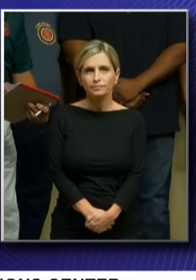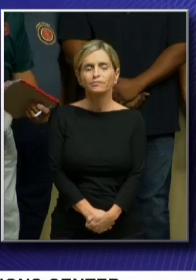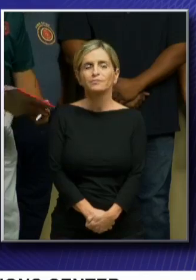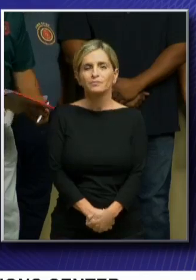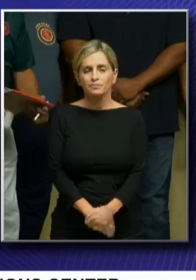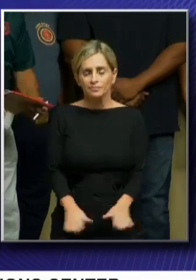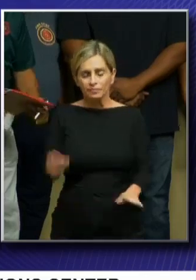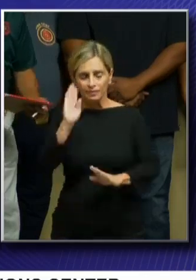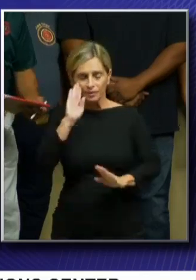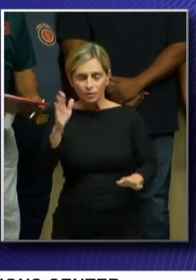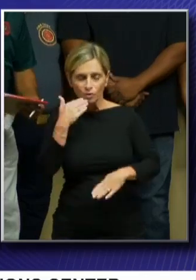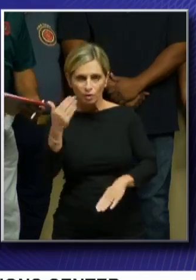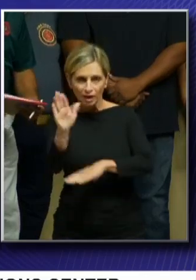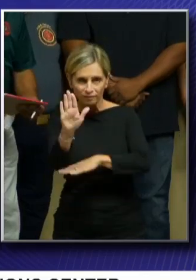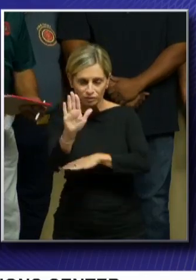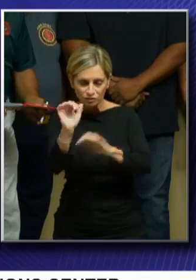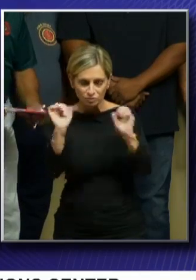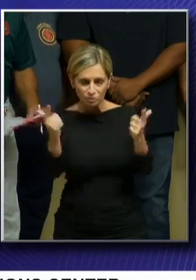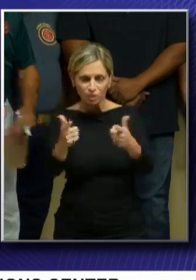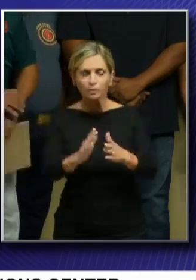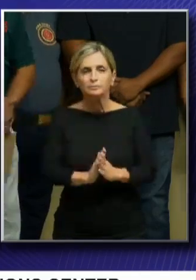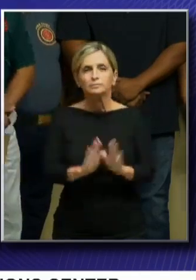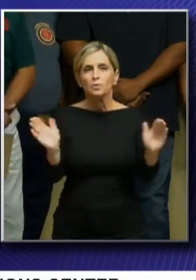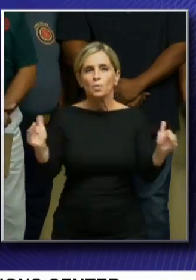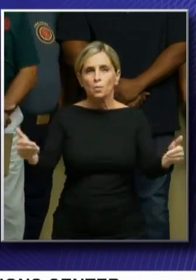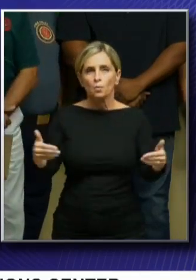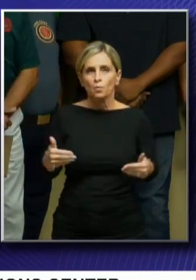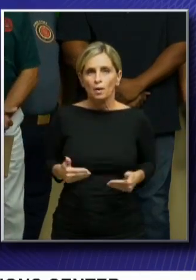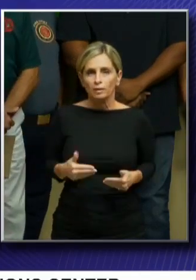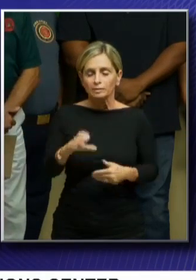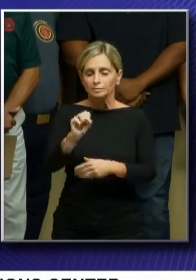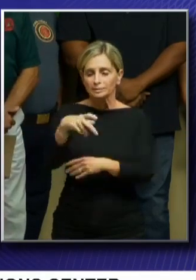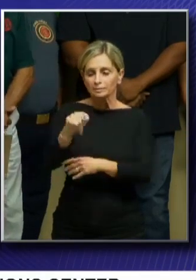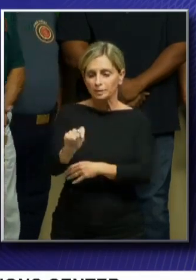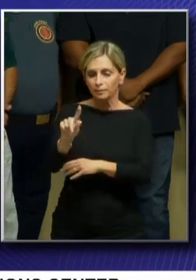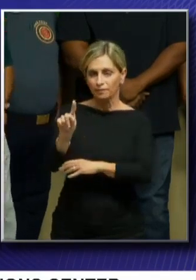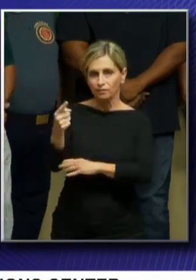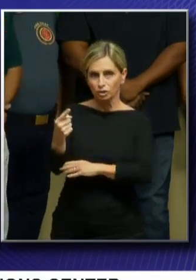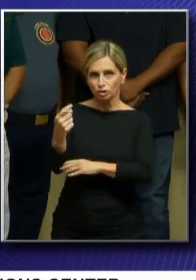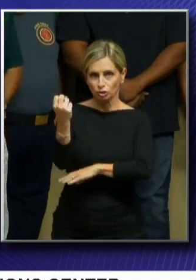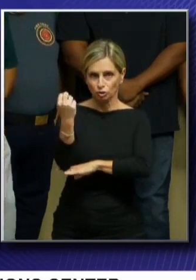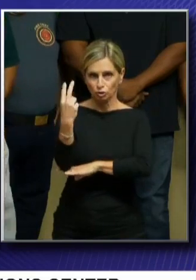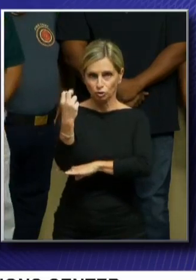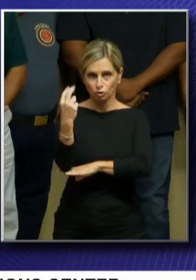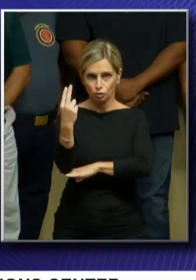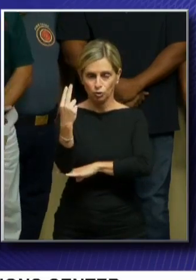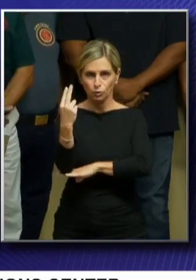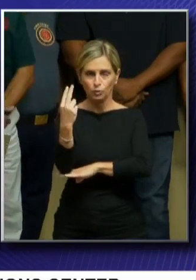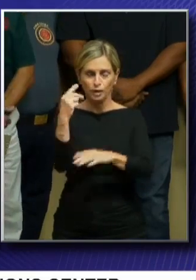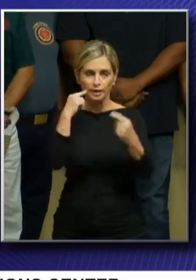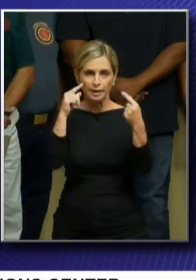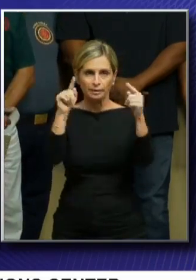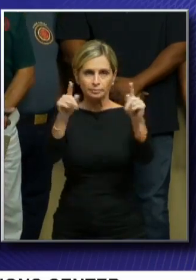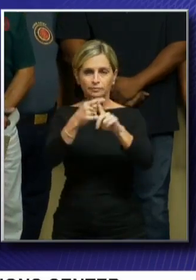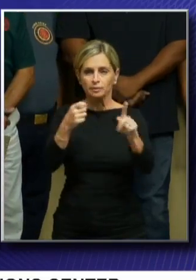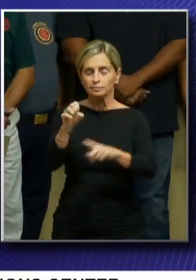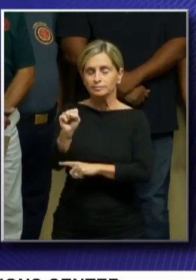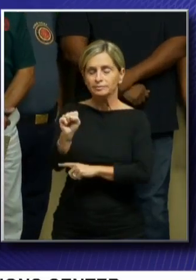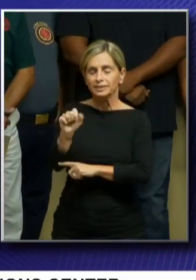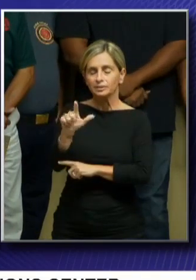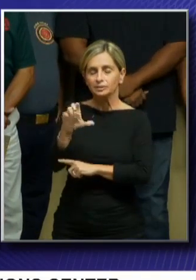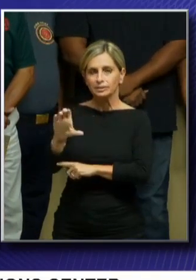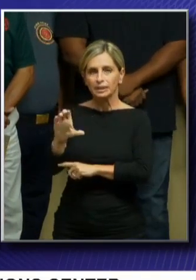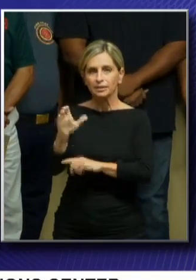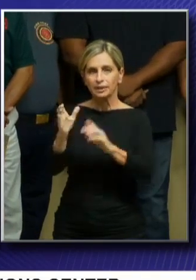All right, good afternoon, everybody. Welcome to the September 1st noon briefing from the St. Lucie County Emergency Operations